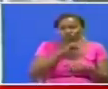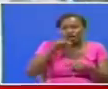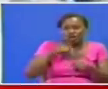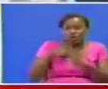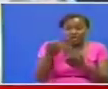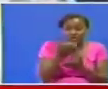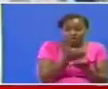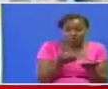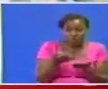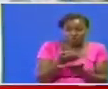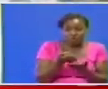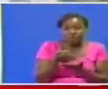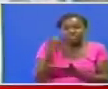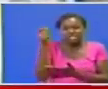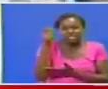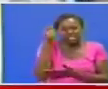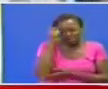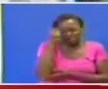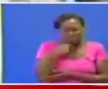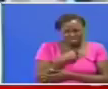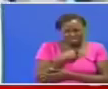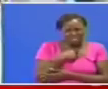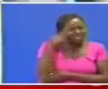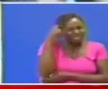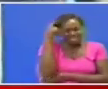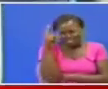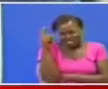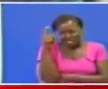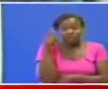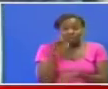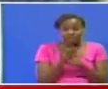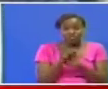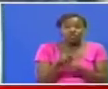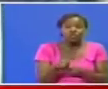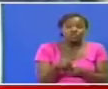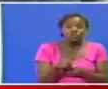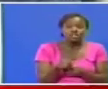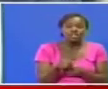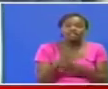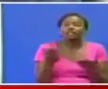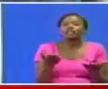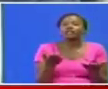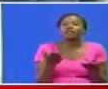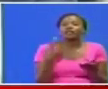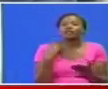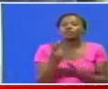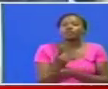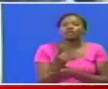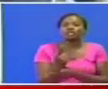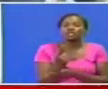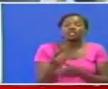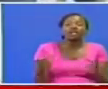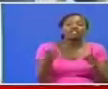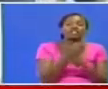economy. And Kenyans thought I was dreaming. Today, that has become a trailblazer. We all know it is